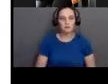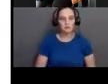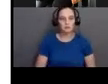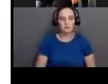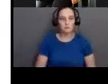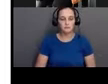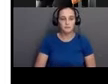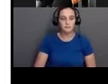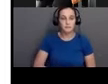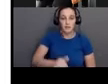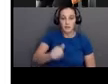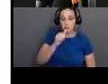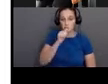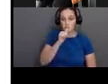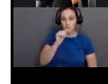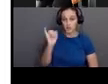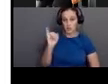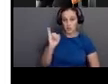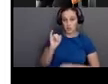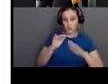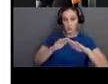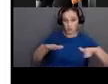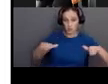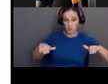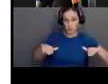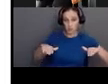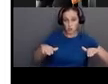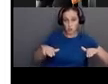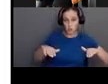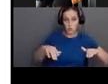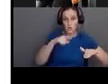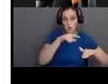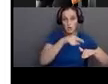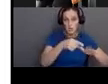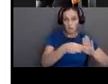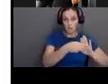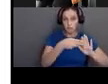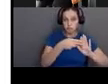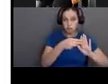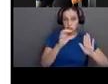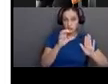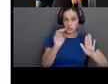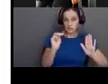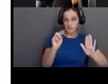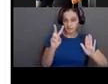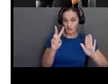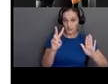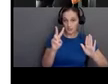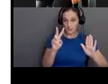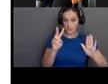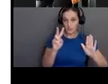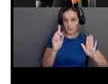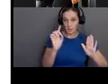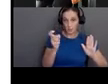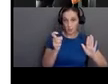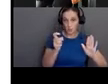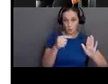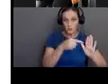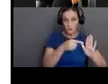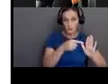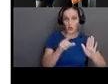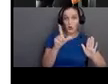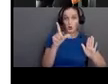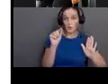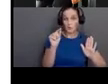Privately insured children who had a CMD diagnosis in their file had 20 times as